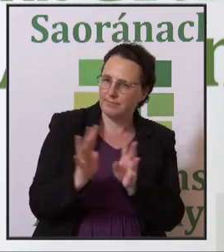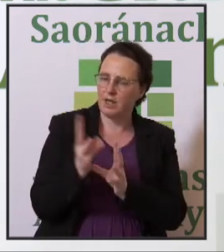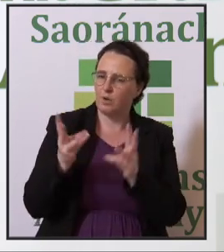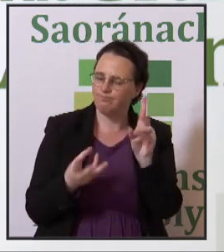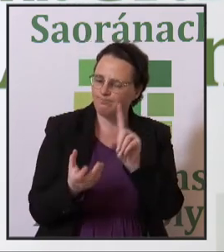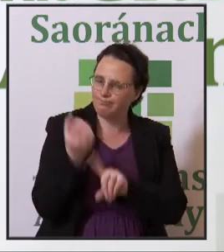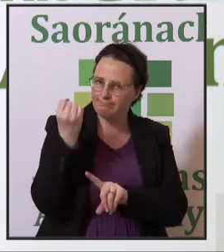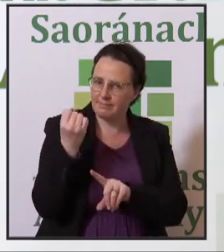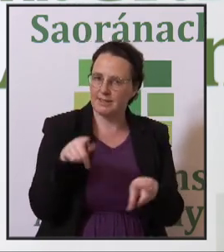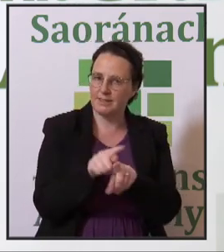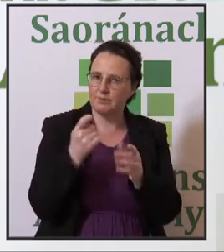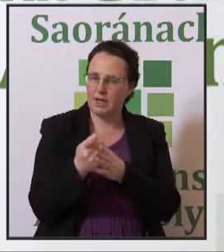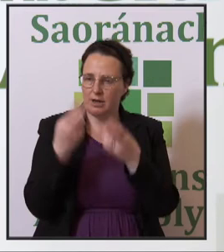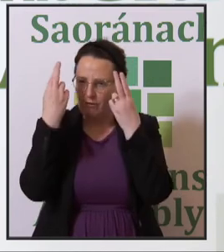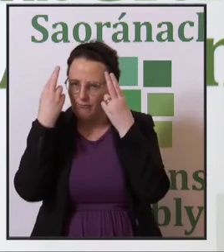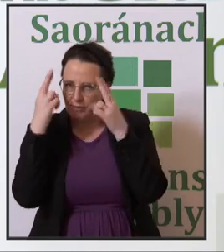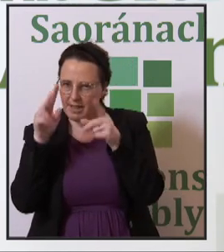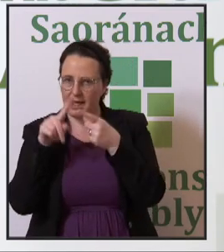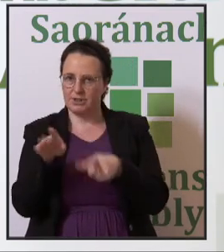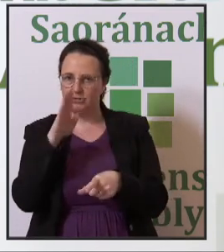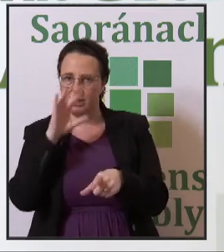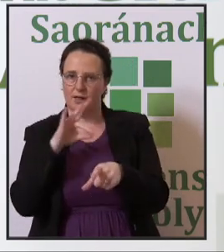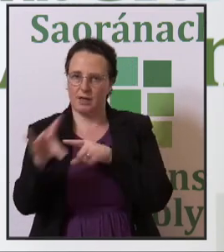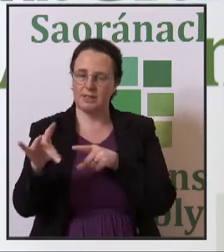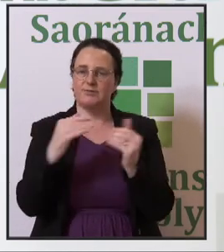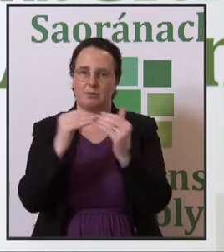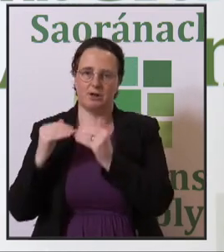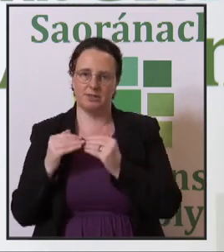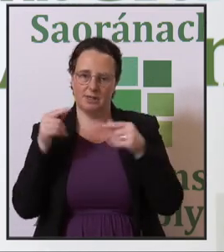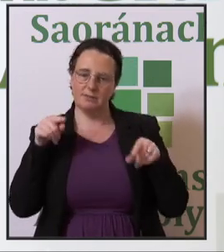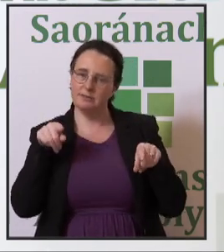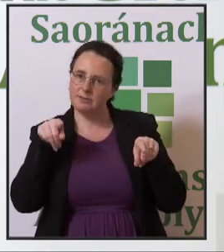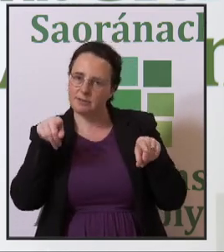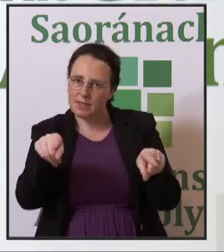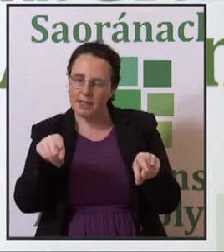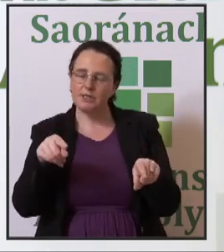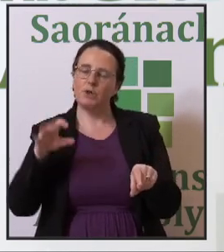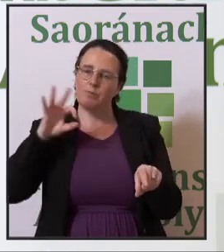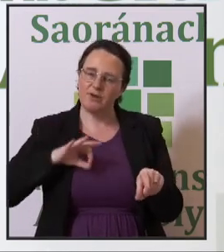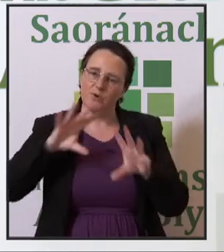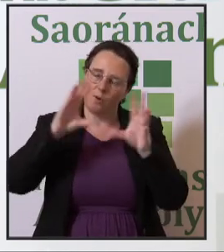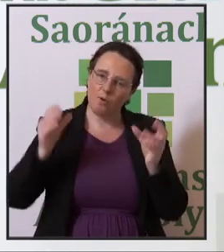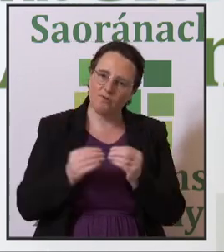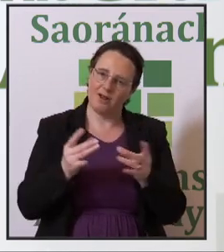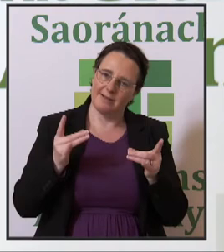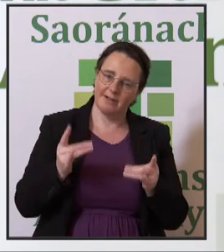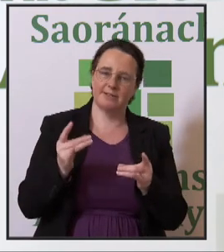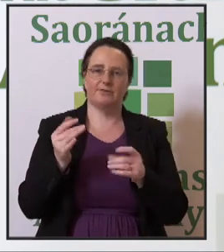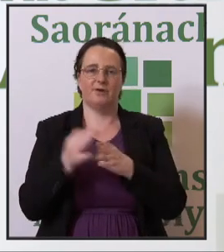successfully alongside representative and direct forms of democracy to the benefit of the overall health of our